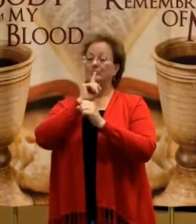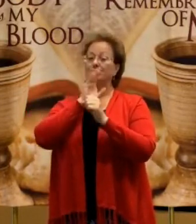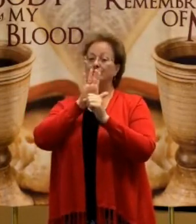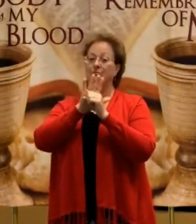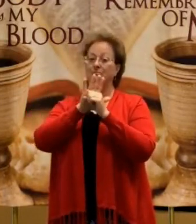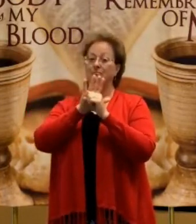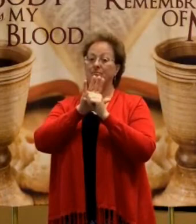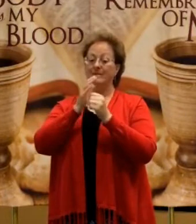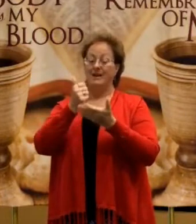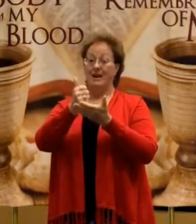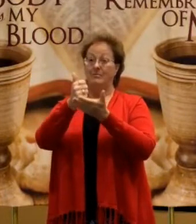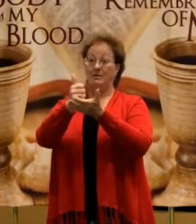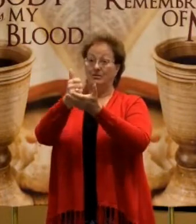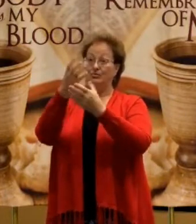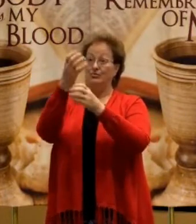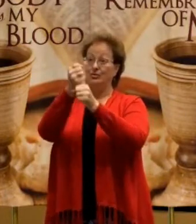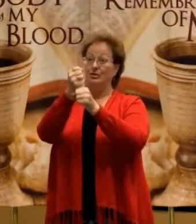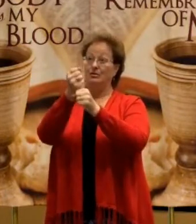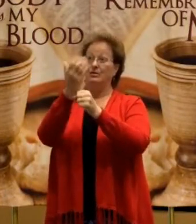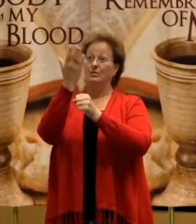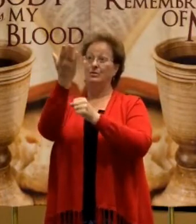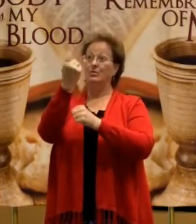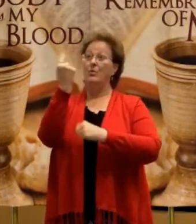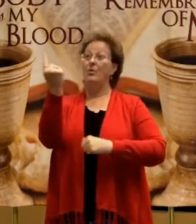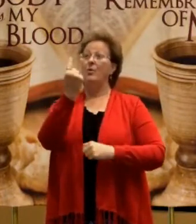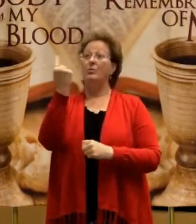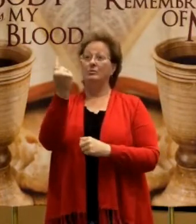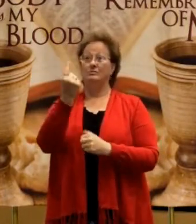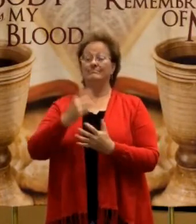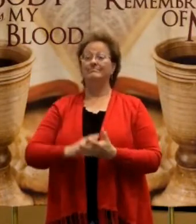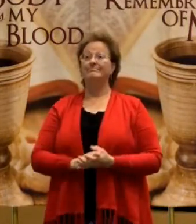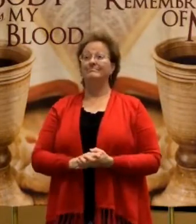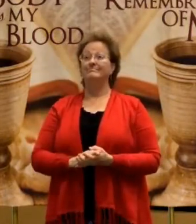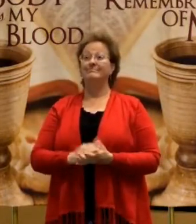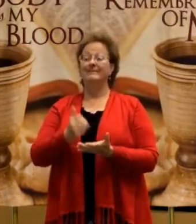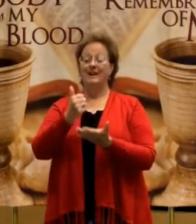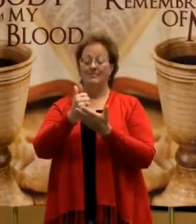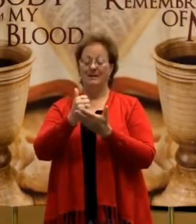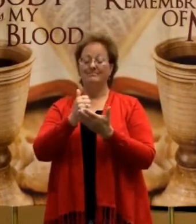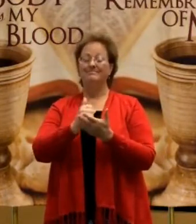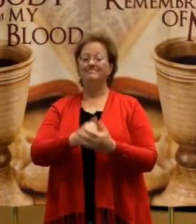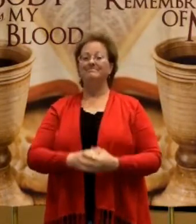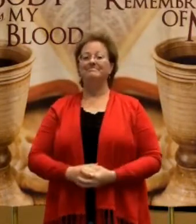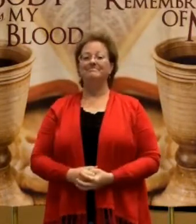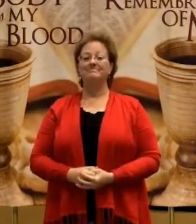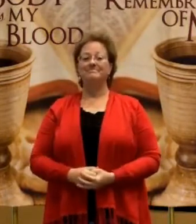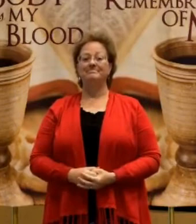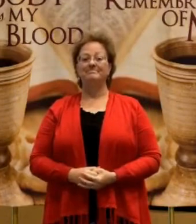alone. Amen.